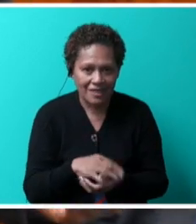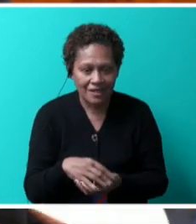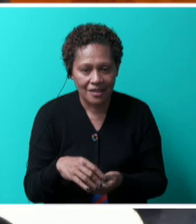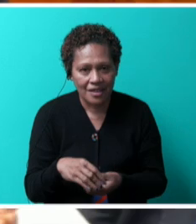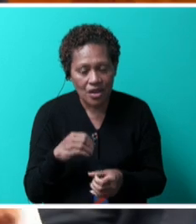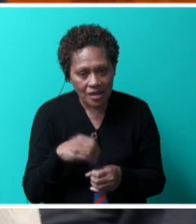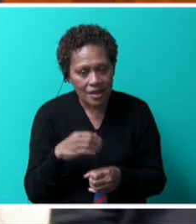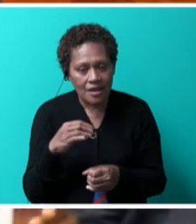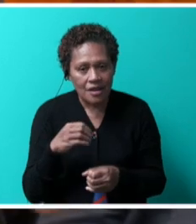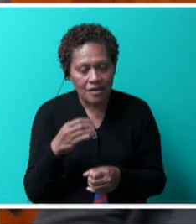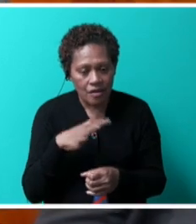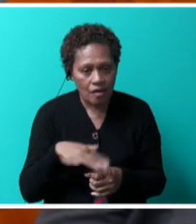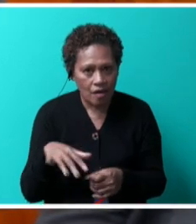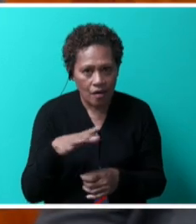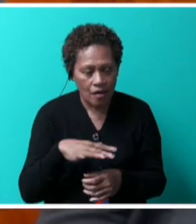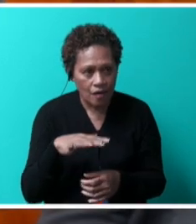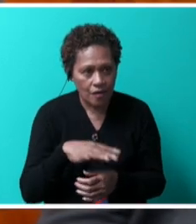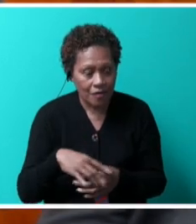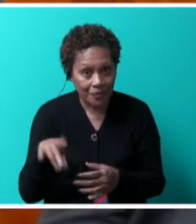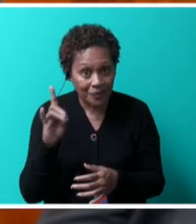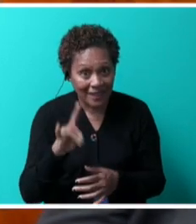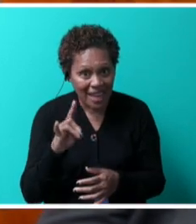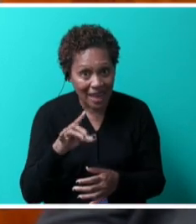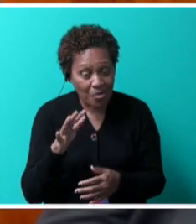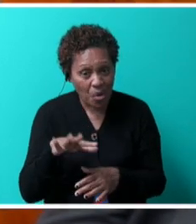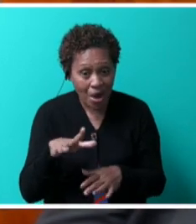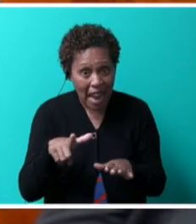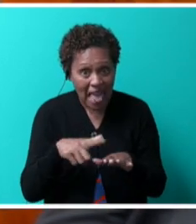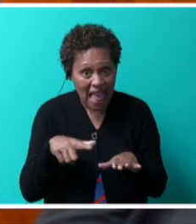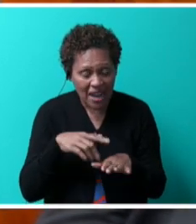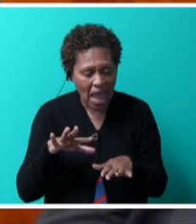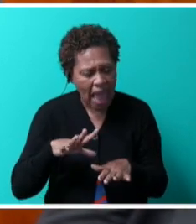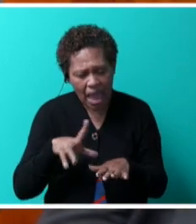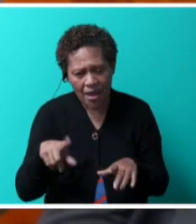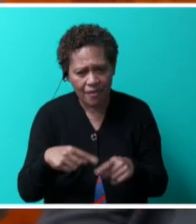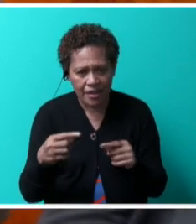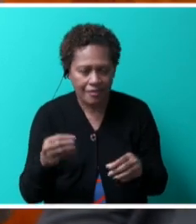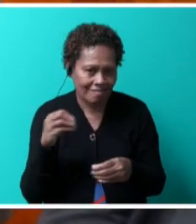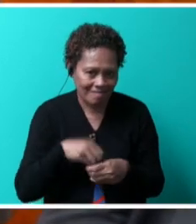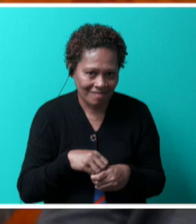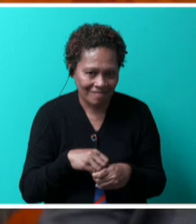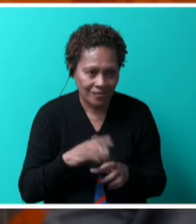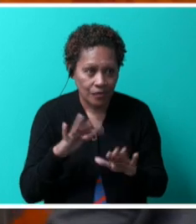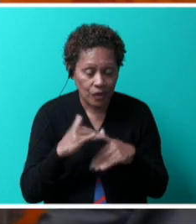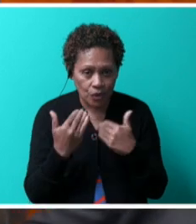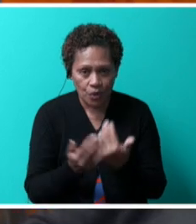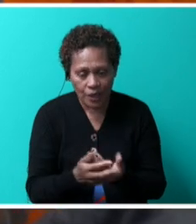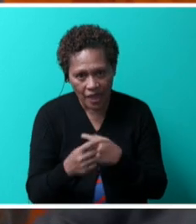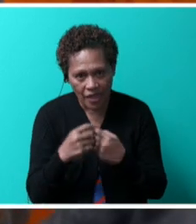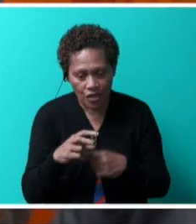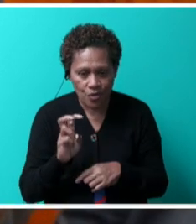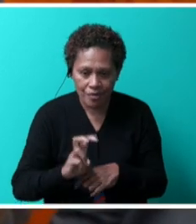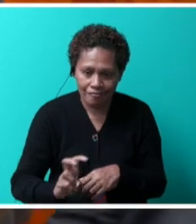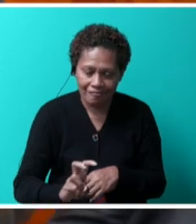specialist, livestock specialist, finance and policy experts, together with travel,